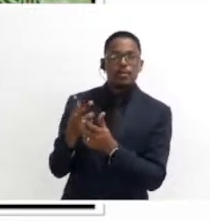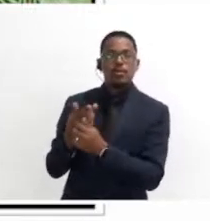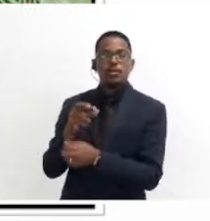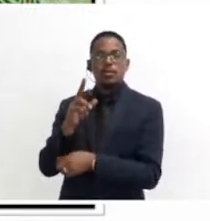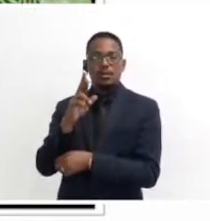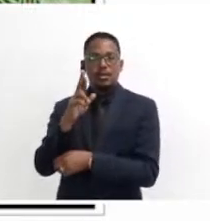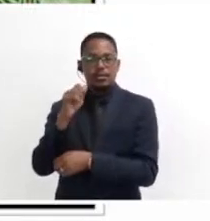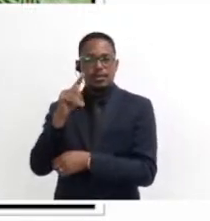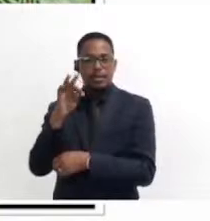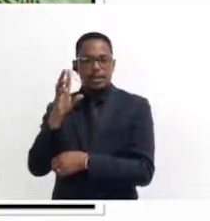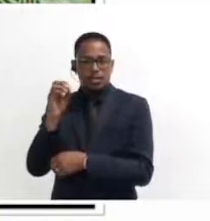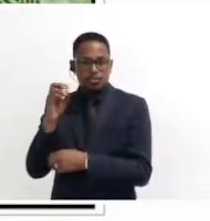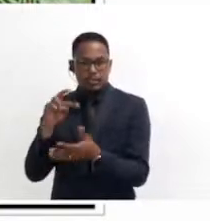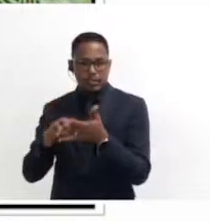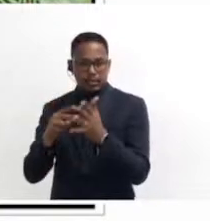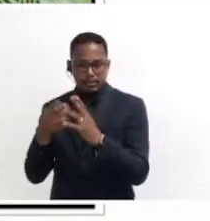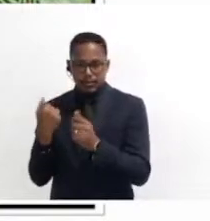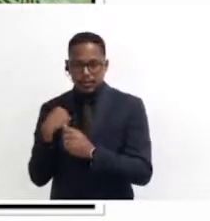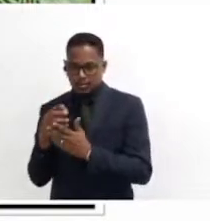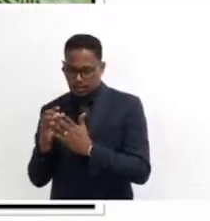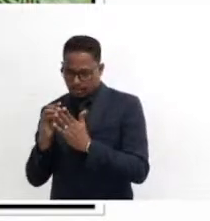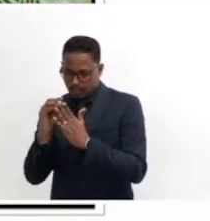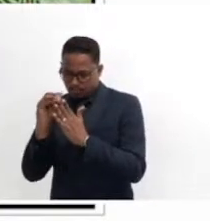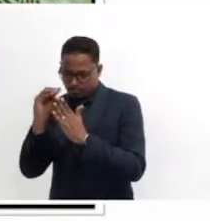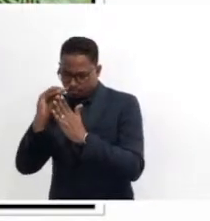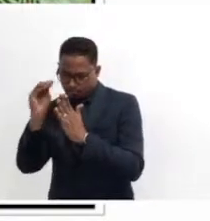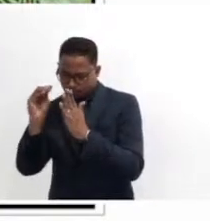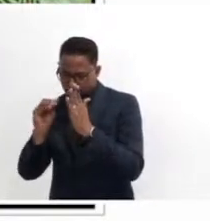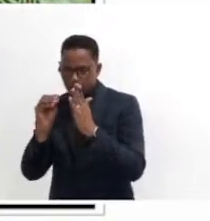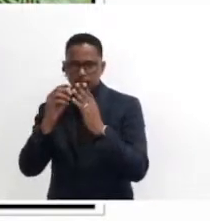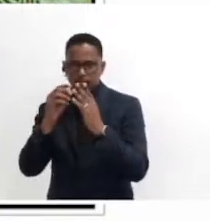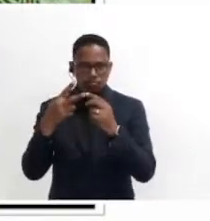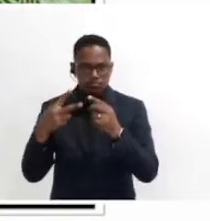structures that look more like a printed circuit board than a lead frame.